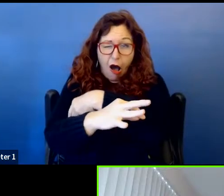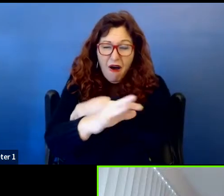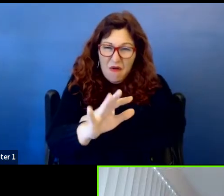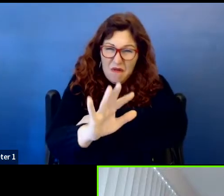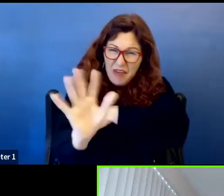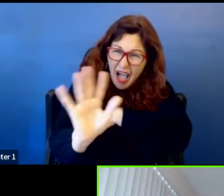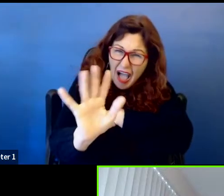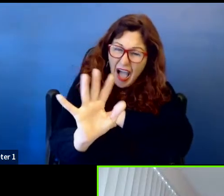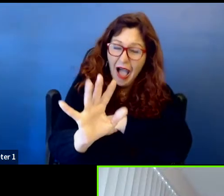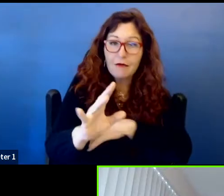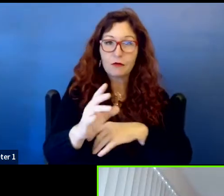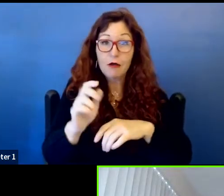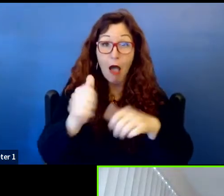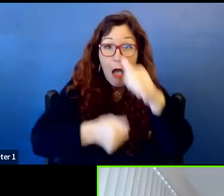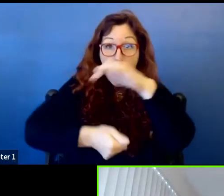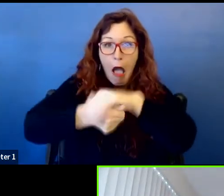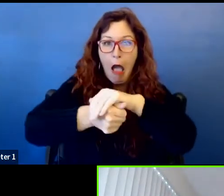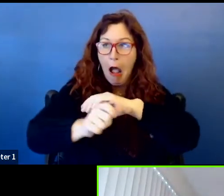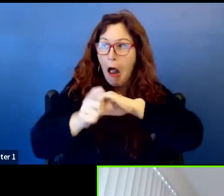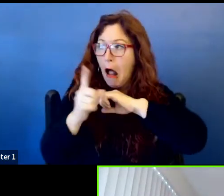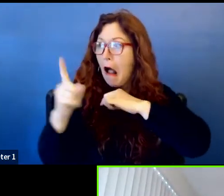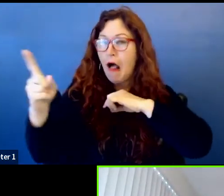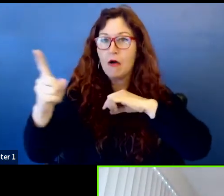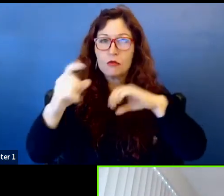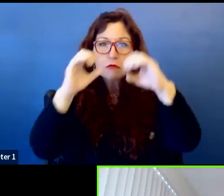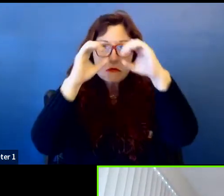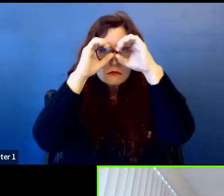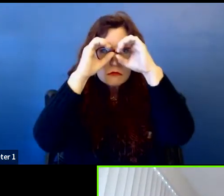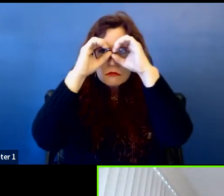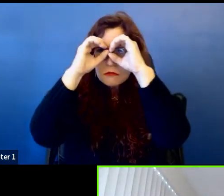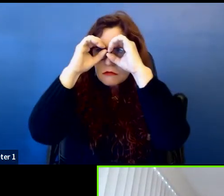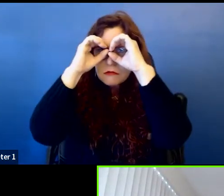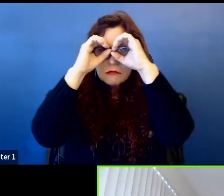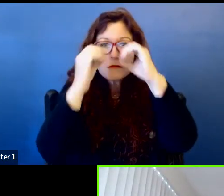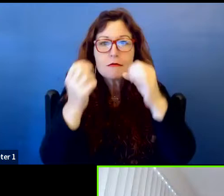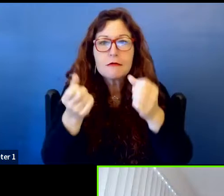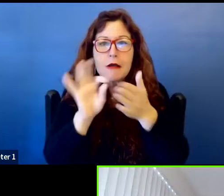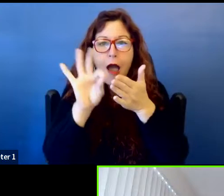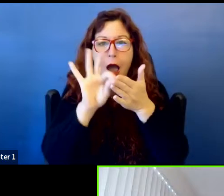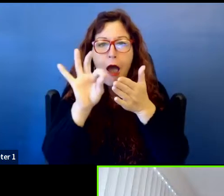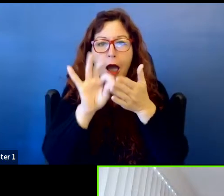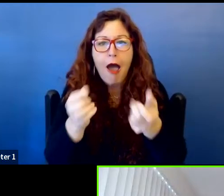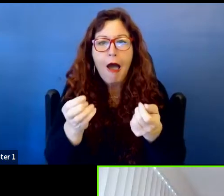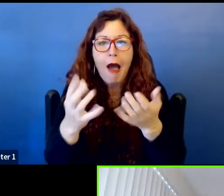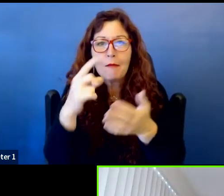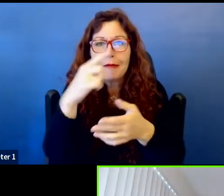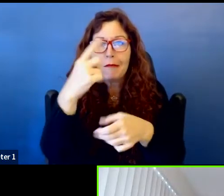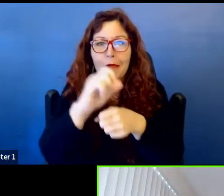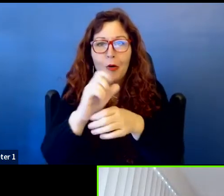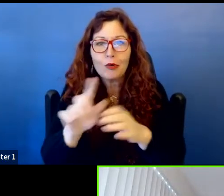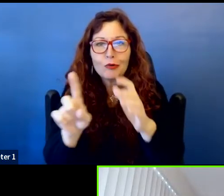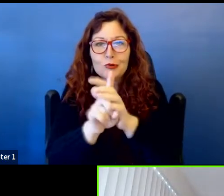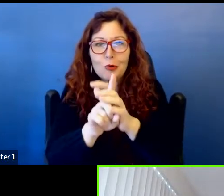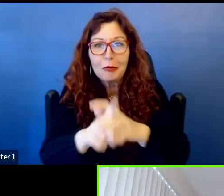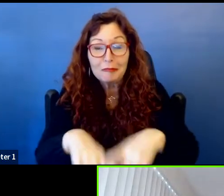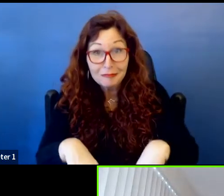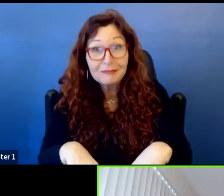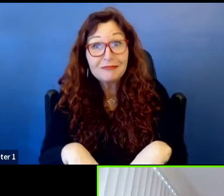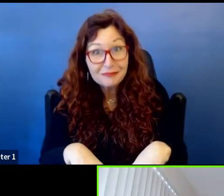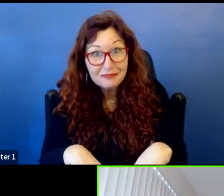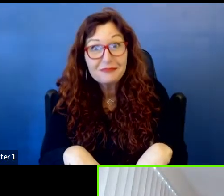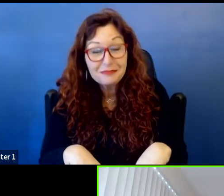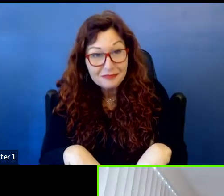monitoring and um you know i name that just to you know not i don't want to